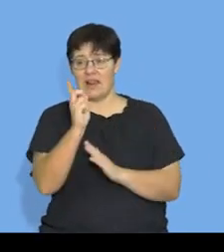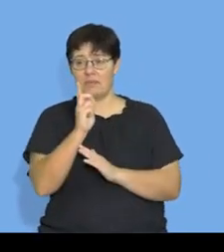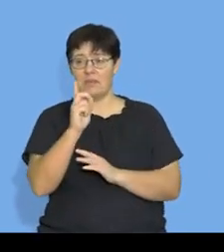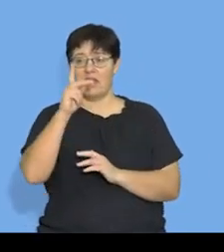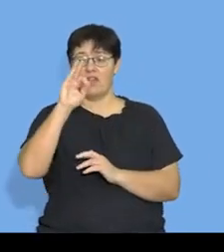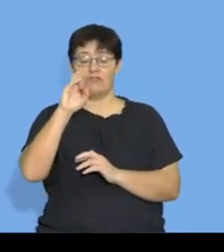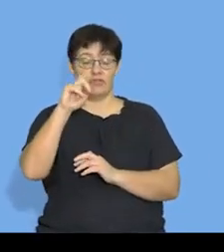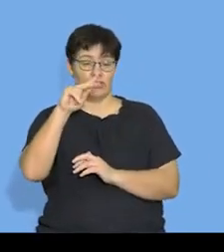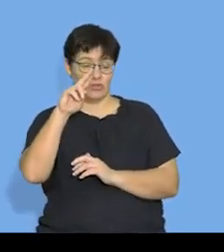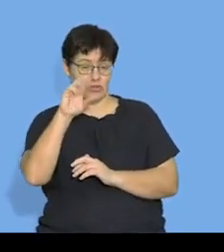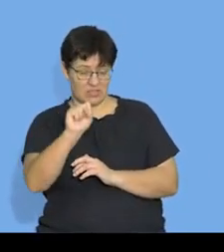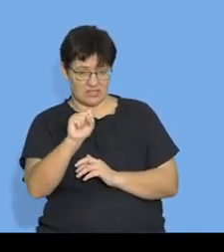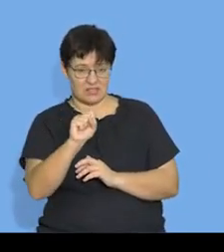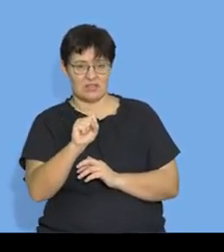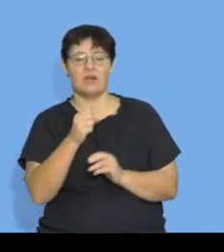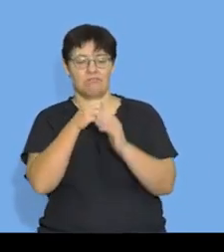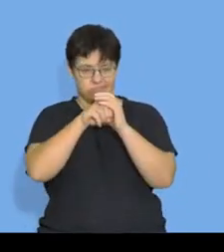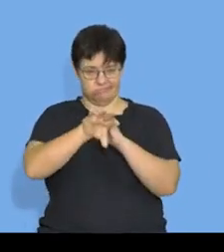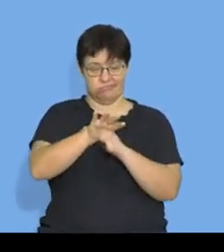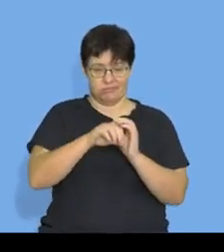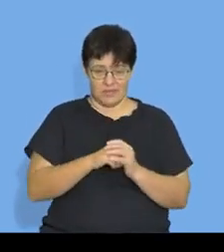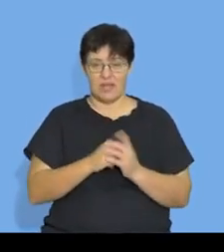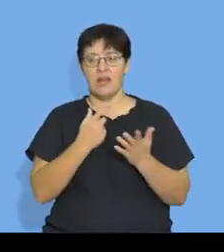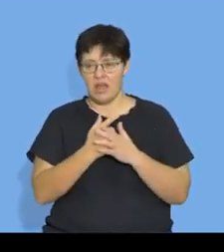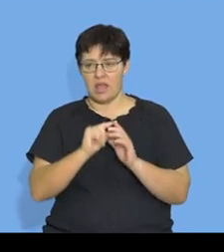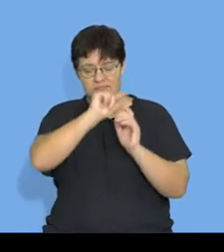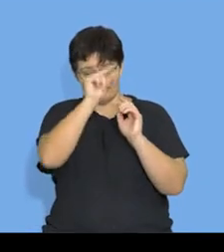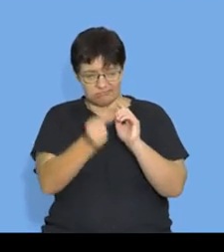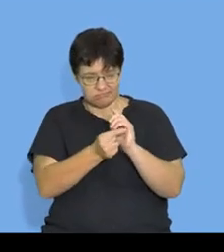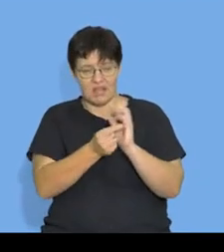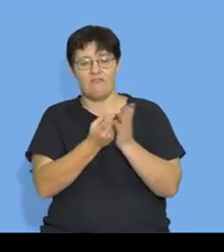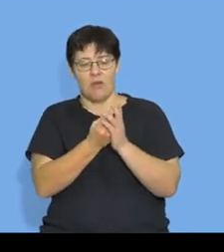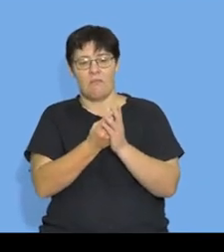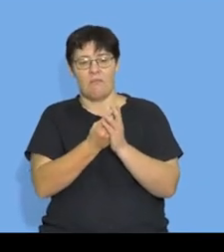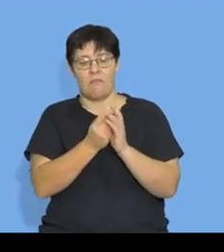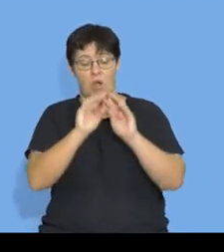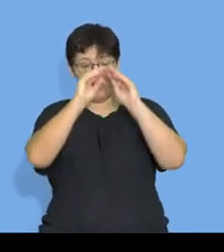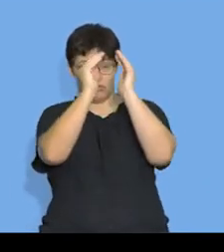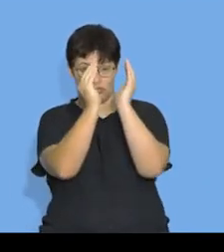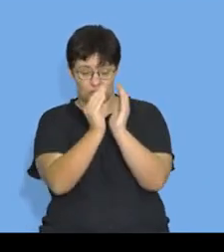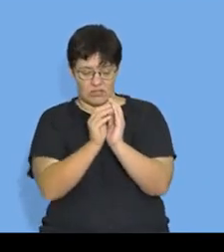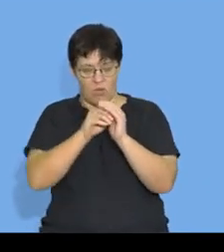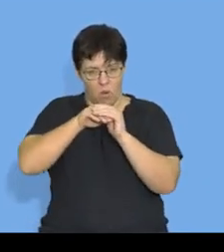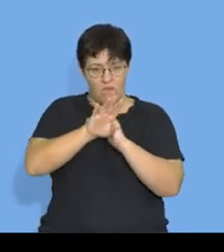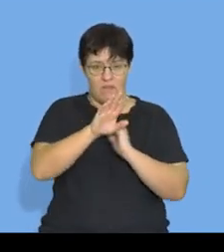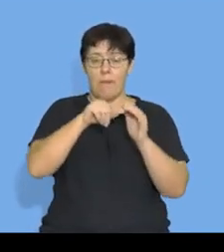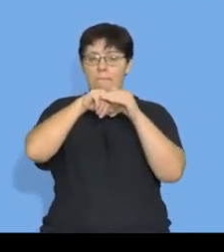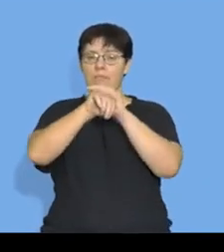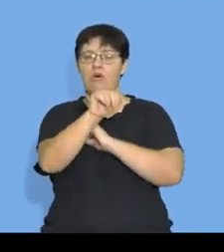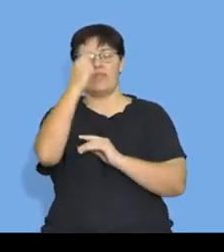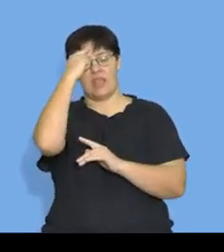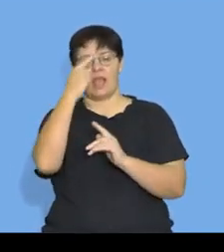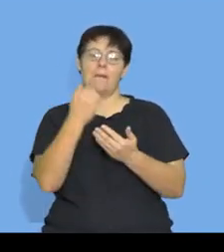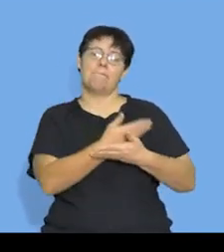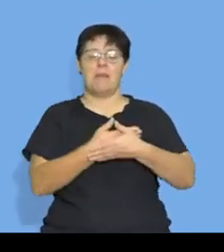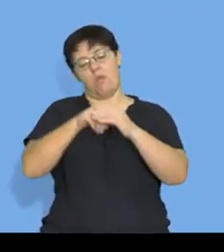fetus, its surrounding membranes and the placenta from the uterus. So we often confuse birth as just the release